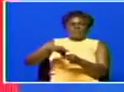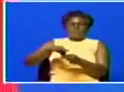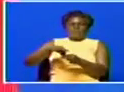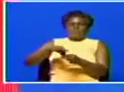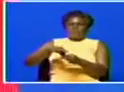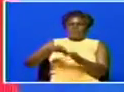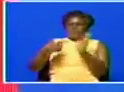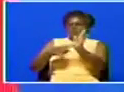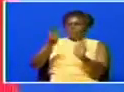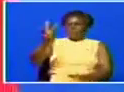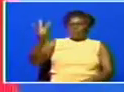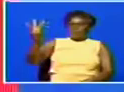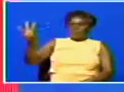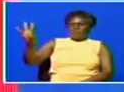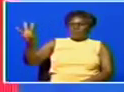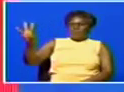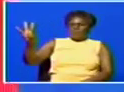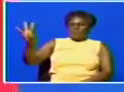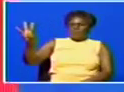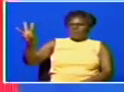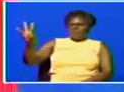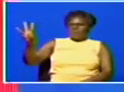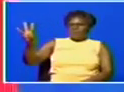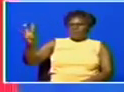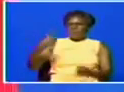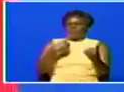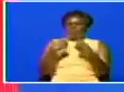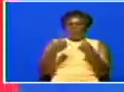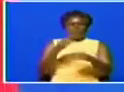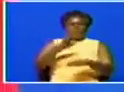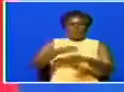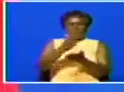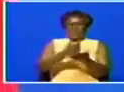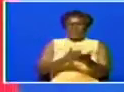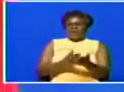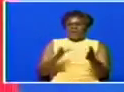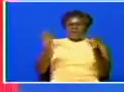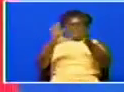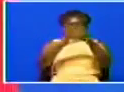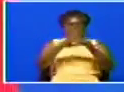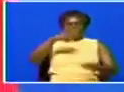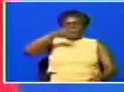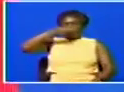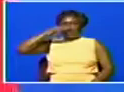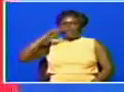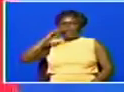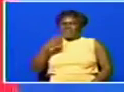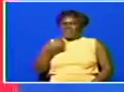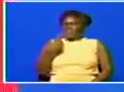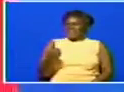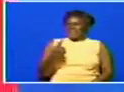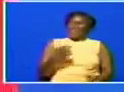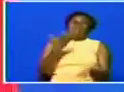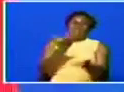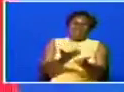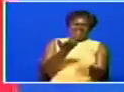tovuti ya tume huru ya uchaguzi na mipaka IBC. Akizungumza kwa niaba ya muungano huo, Musali Mudavadi amesema kuwa wana ushahidi